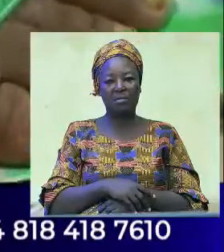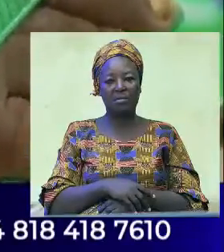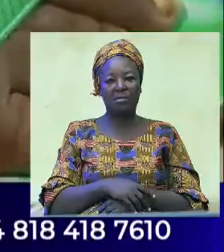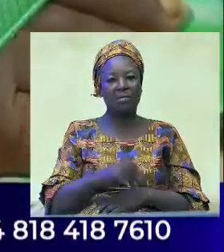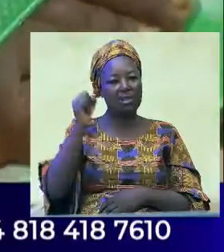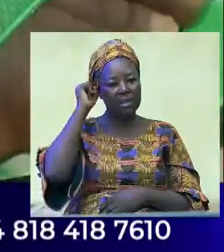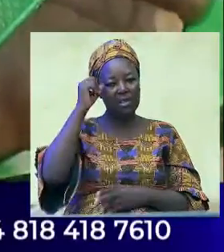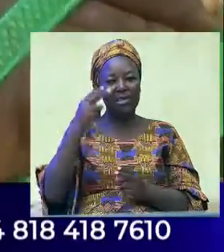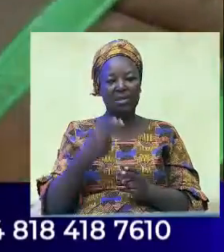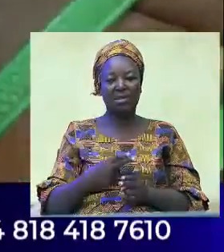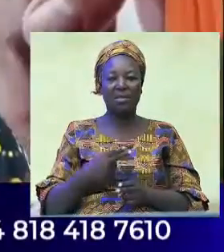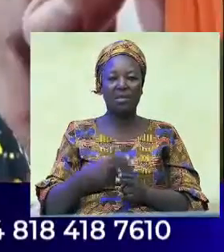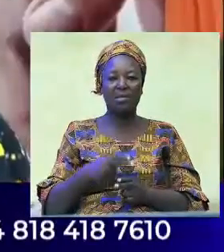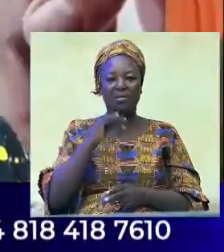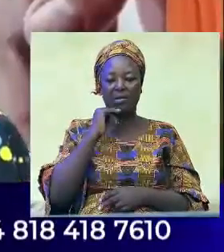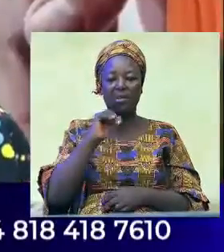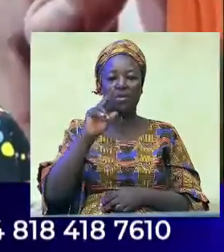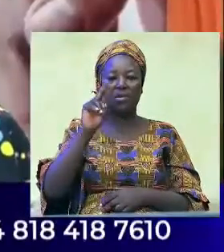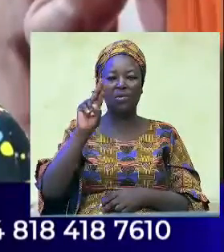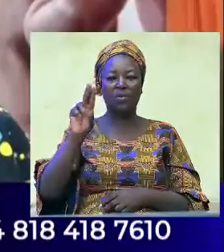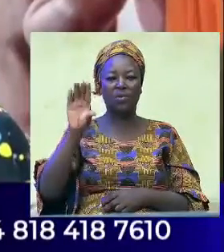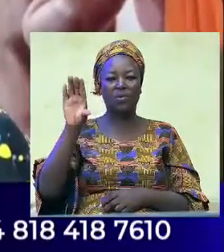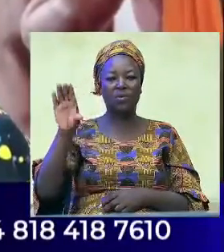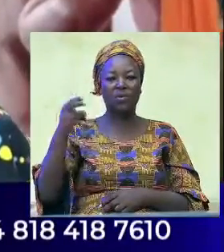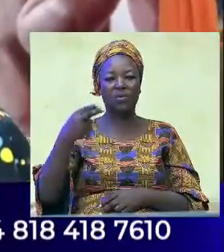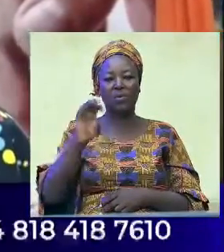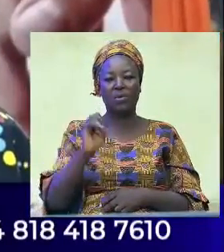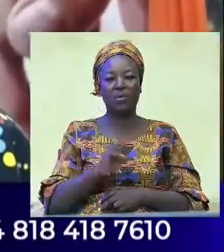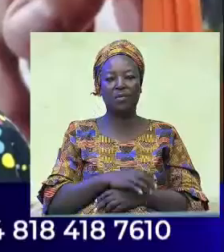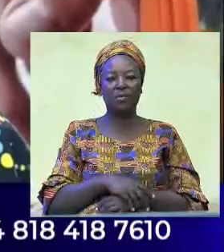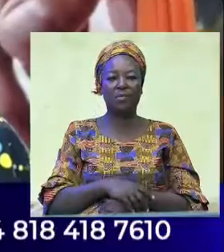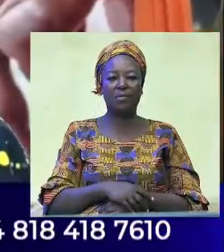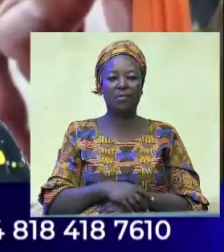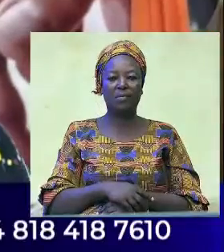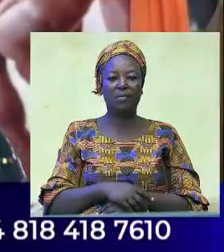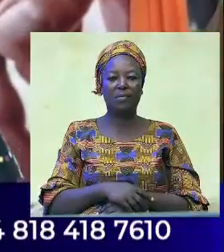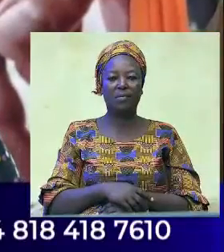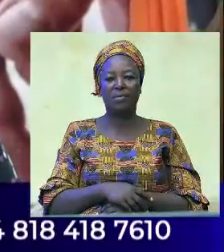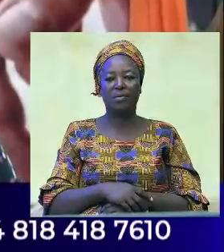My name is Ucho Kompo from Obuofia Kunano.